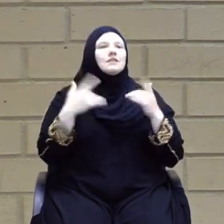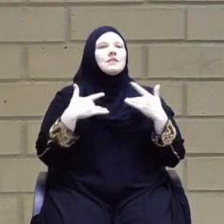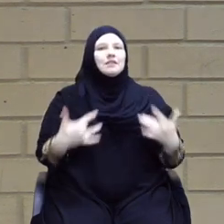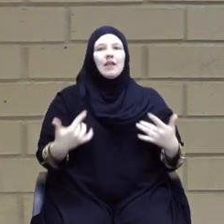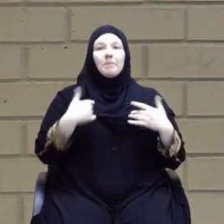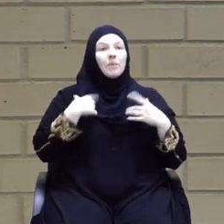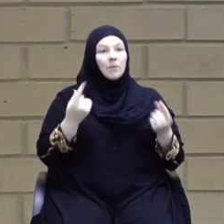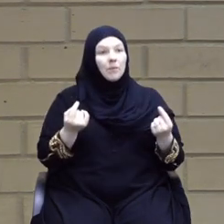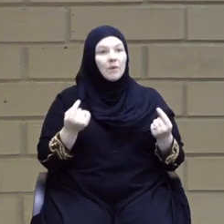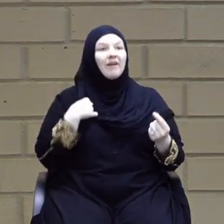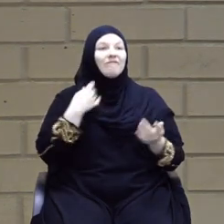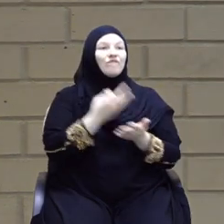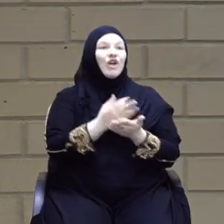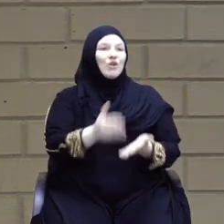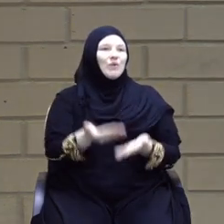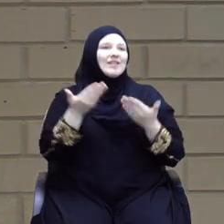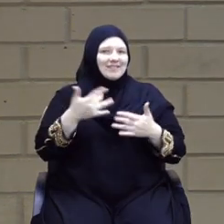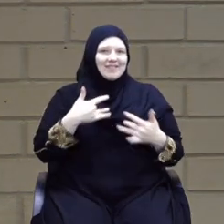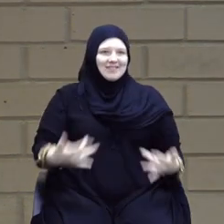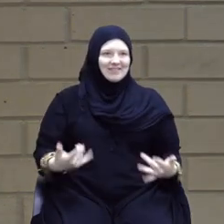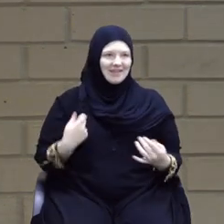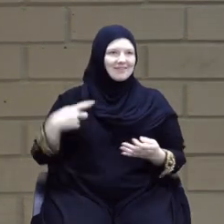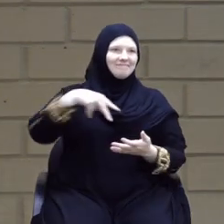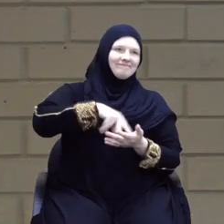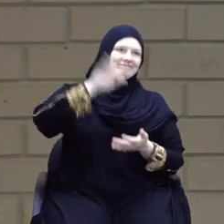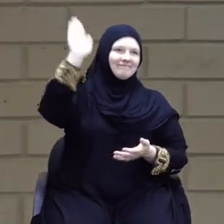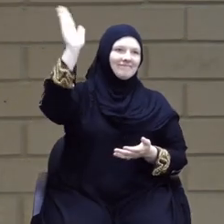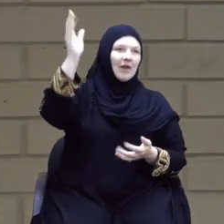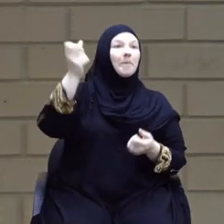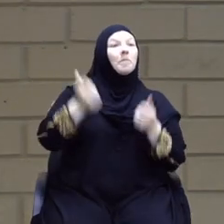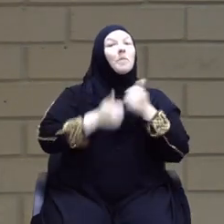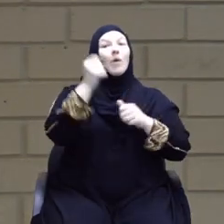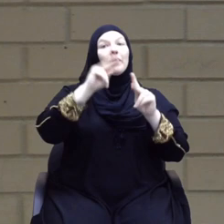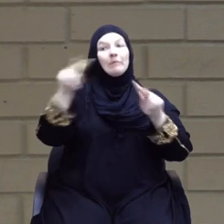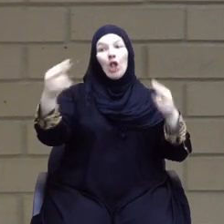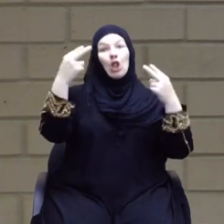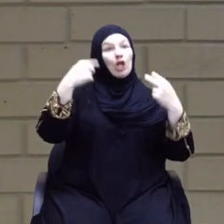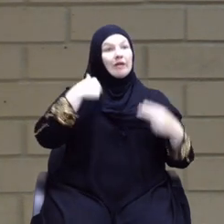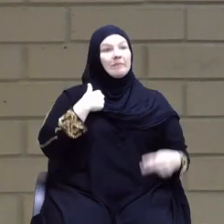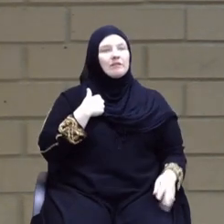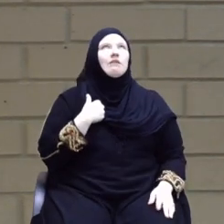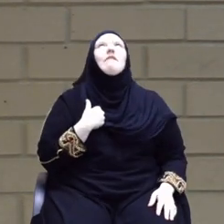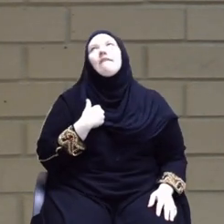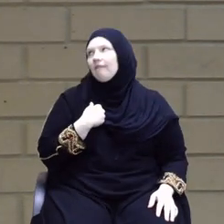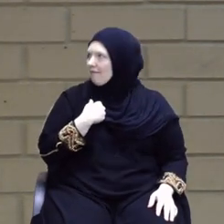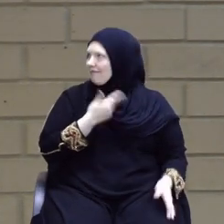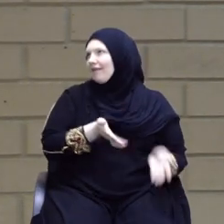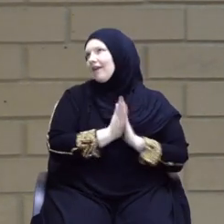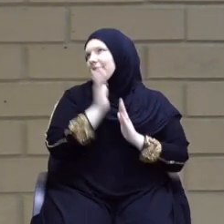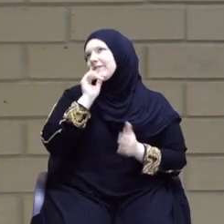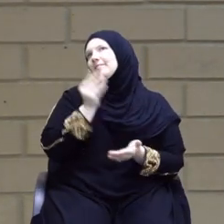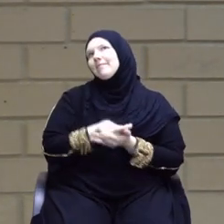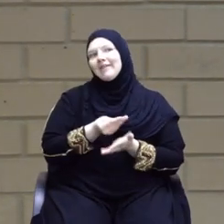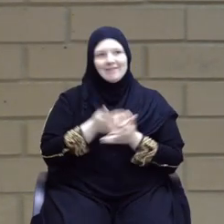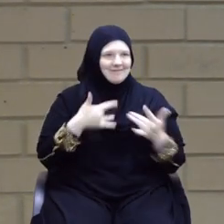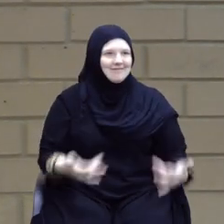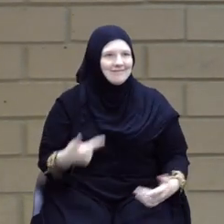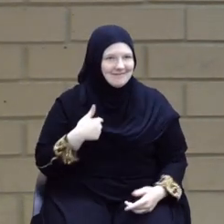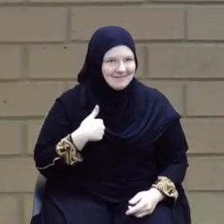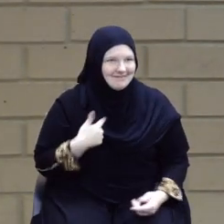know, if you want to be among those who are given the glad tidings, you need to do something about it. It's